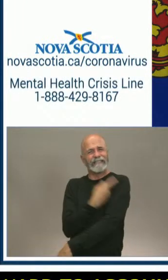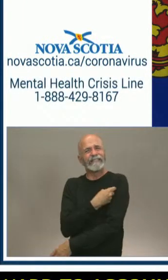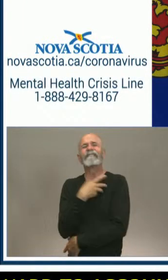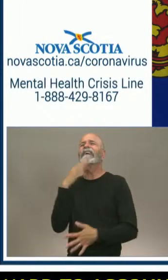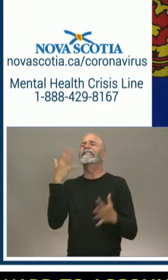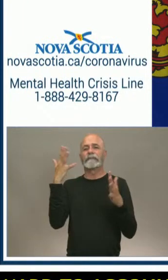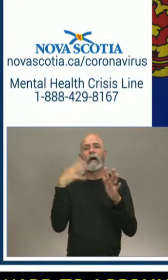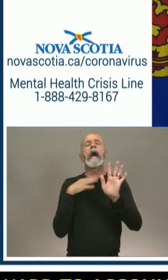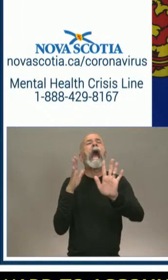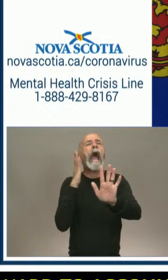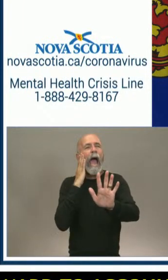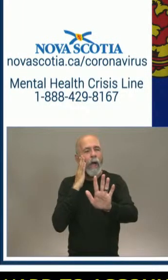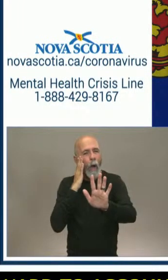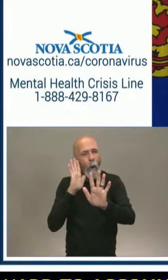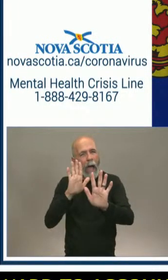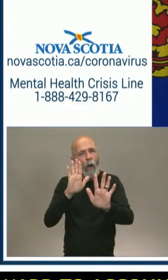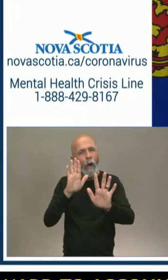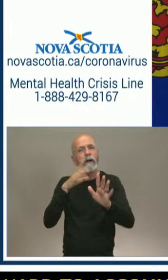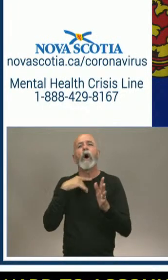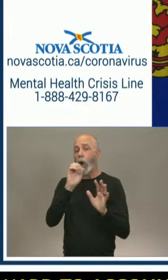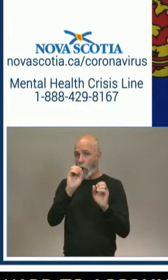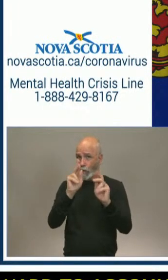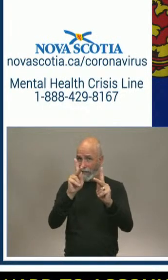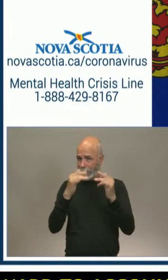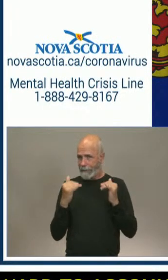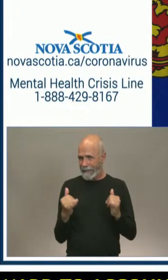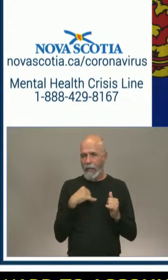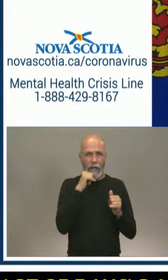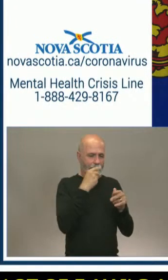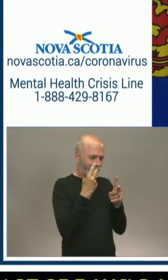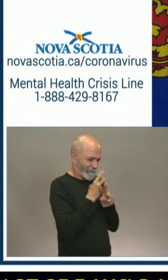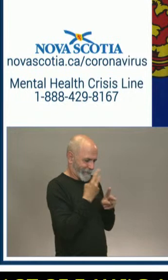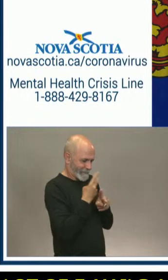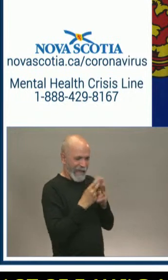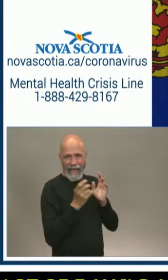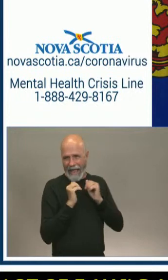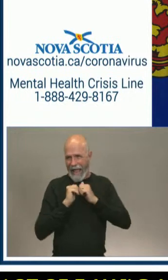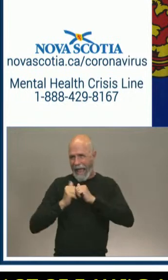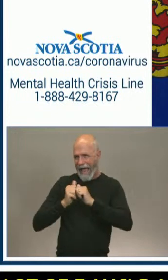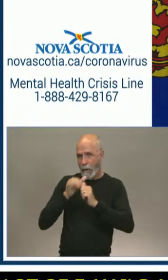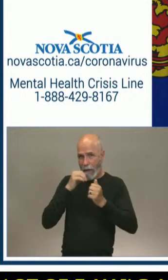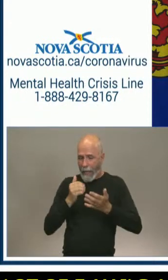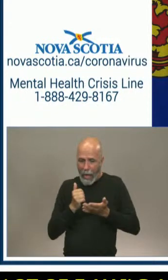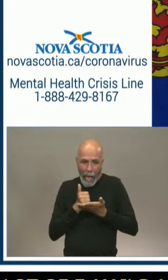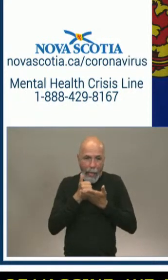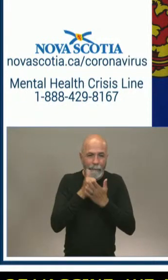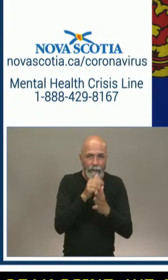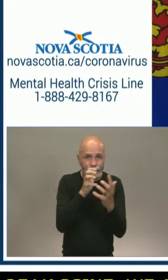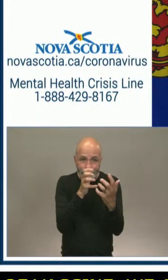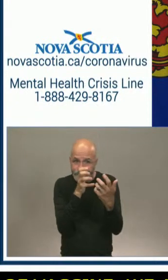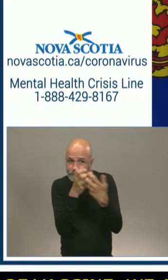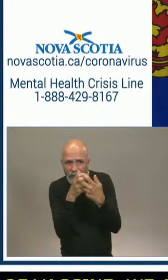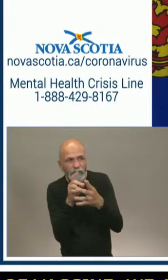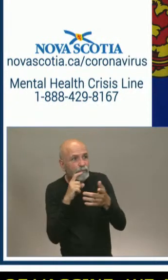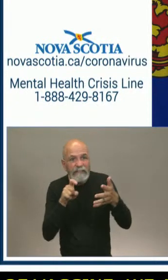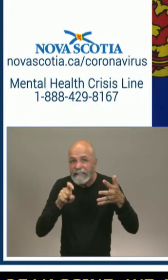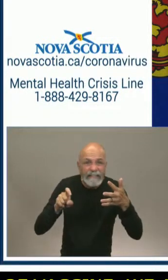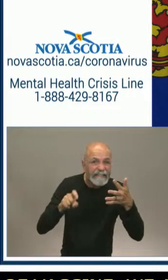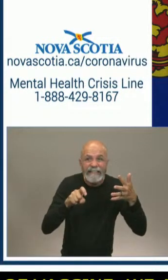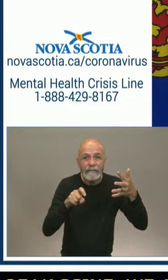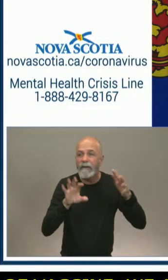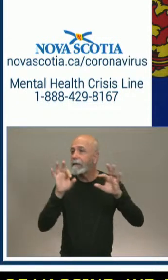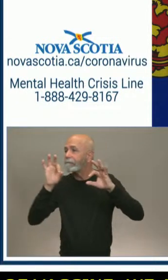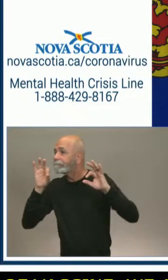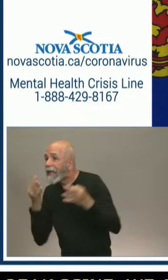fair to look at what's coming forward and how we can best accommodate and keep our community safe and your families safe. So